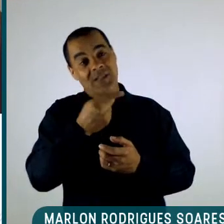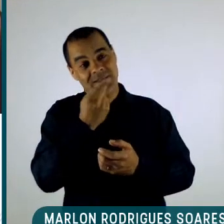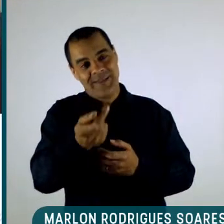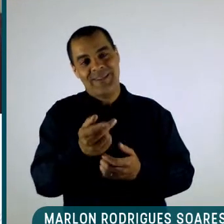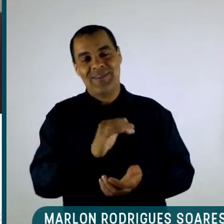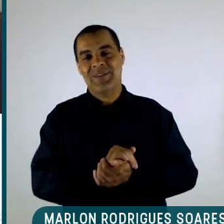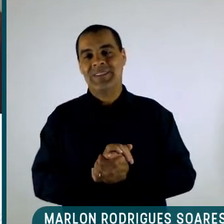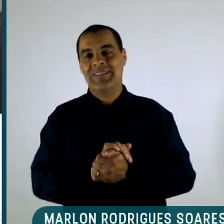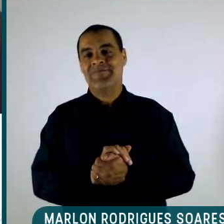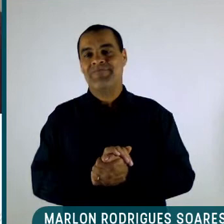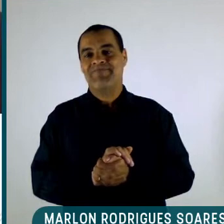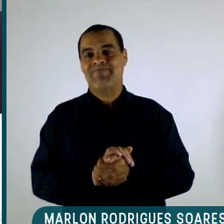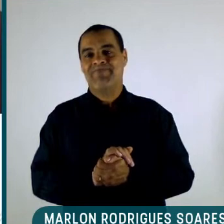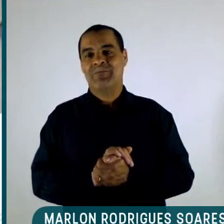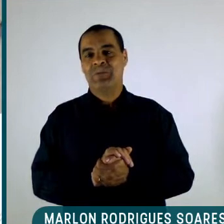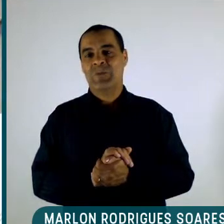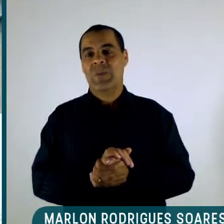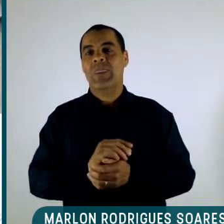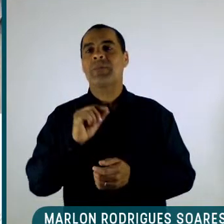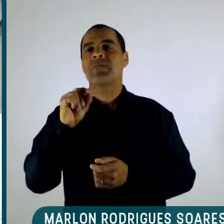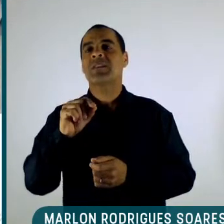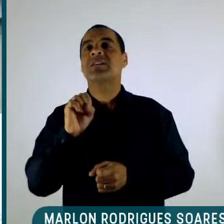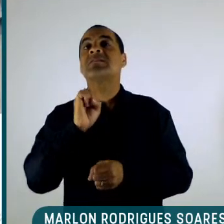you could please